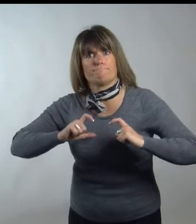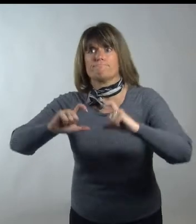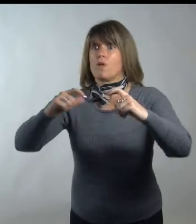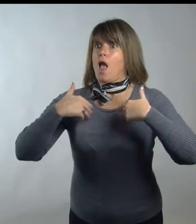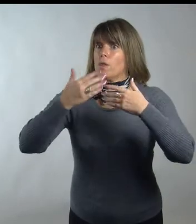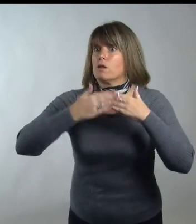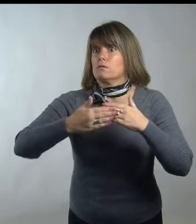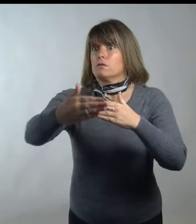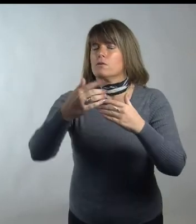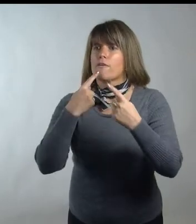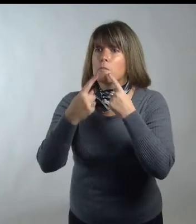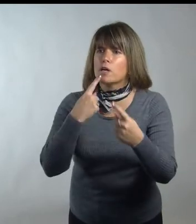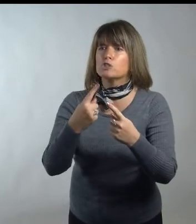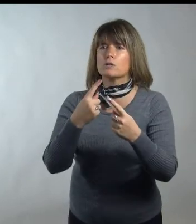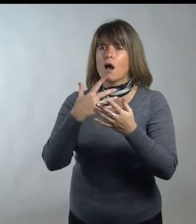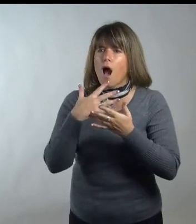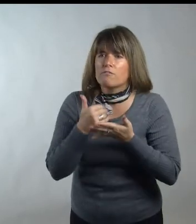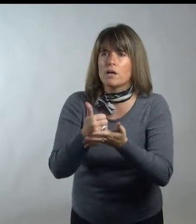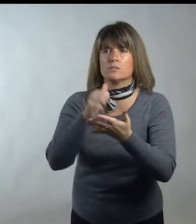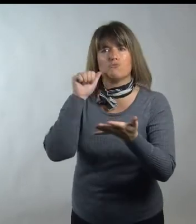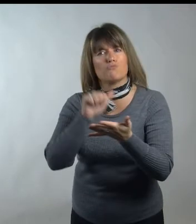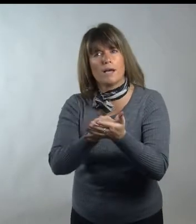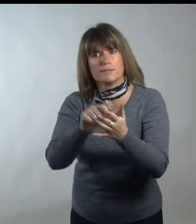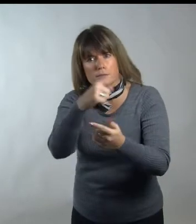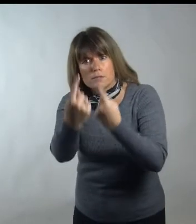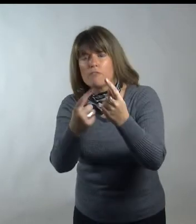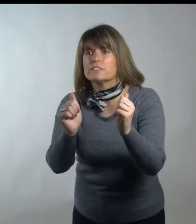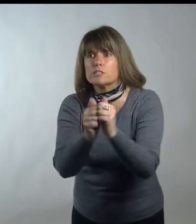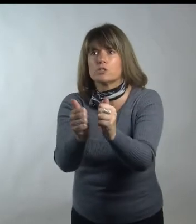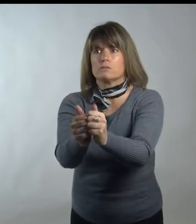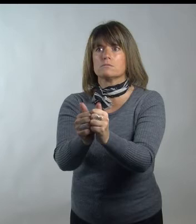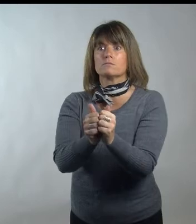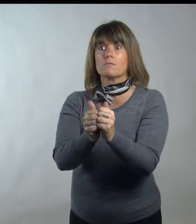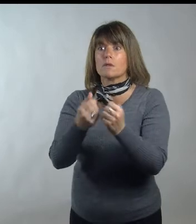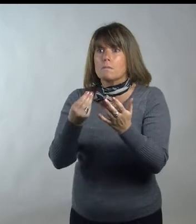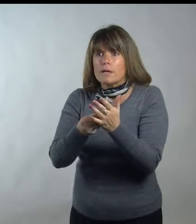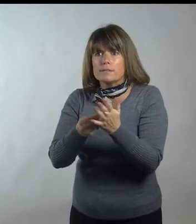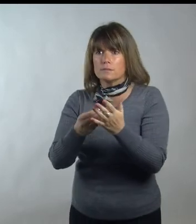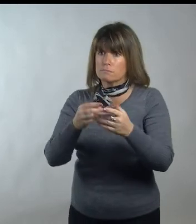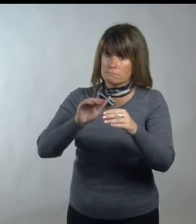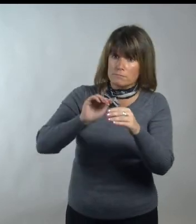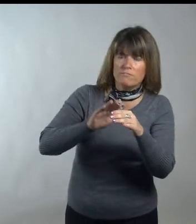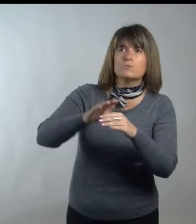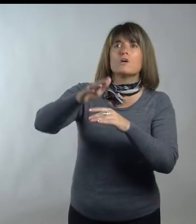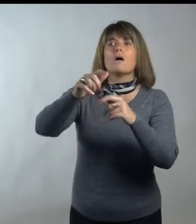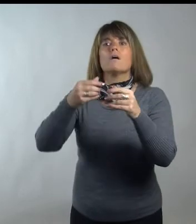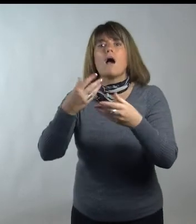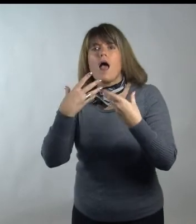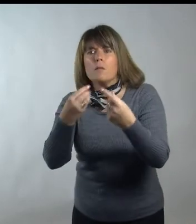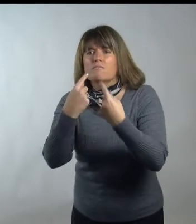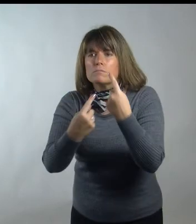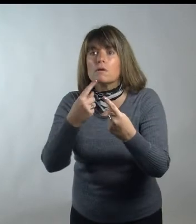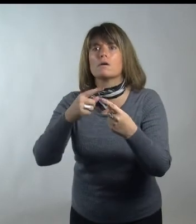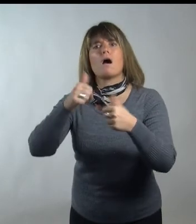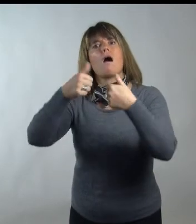right decisions. Money spent on this now will pay big dividends in the future. You tell us that you want to avoid being in hospital,